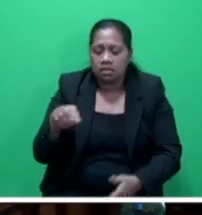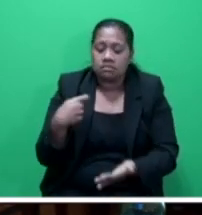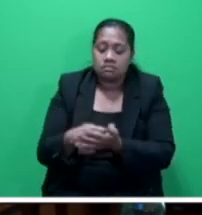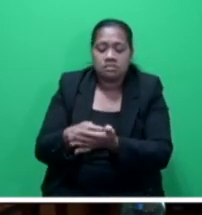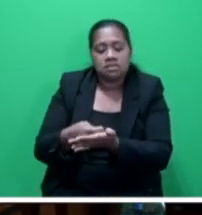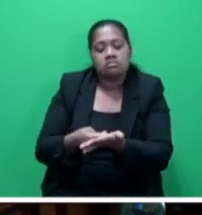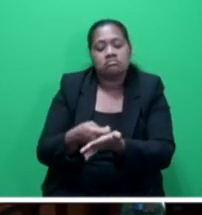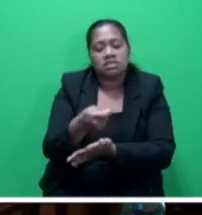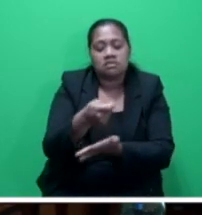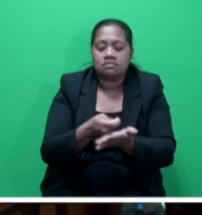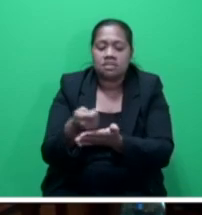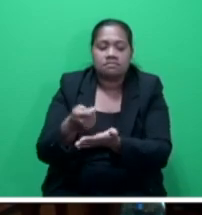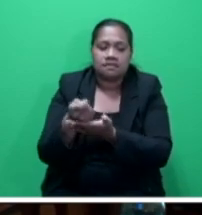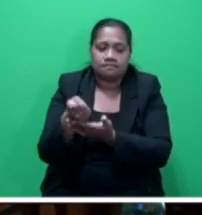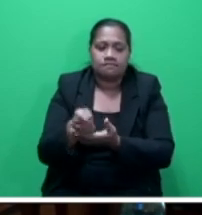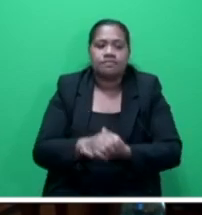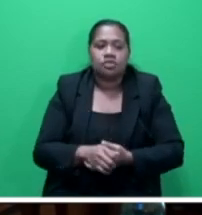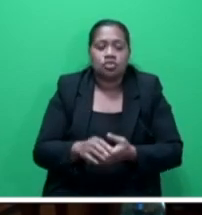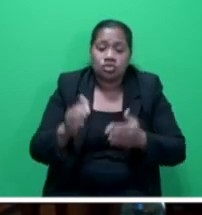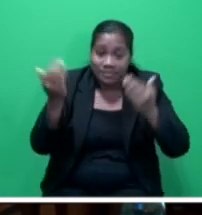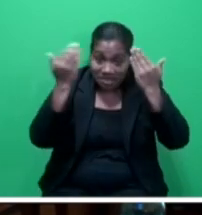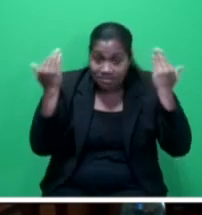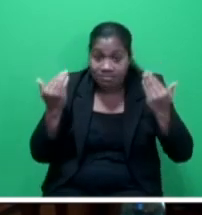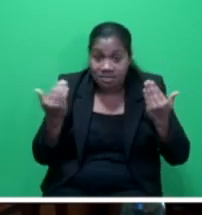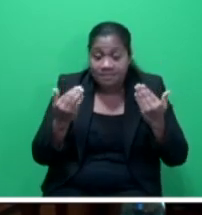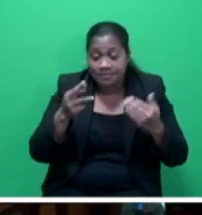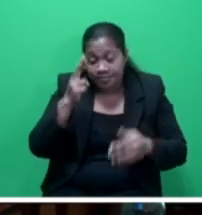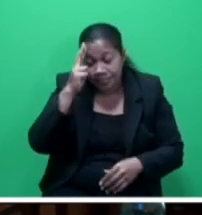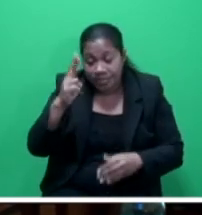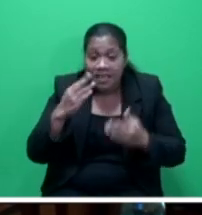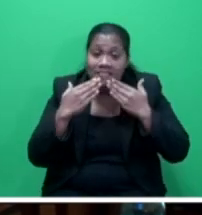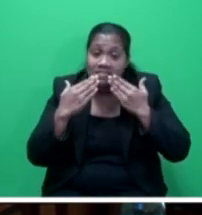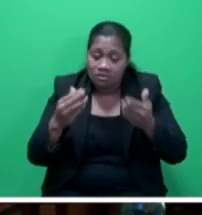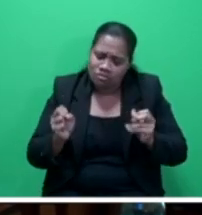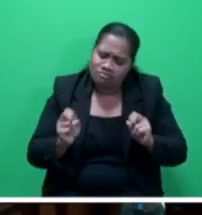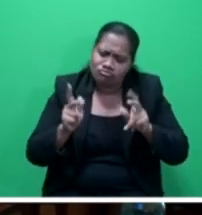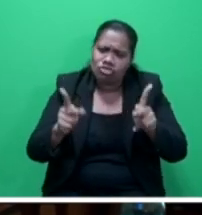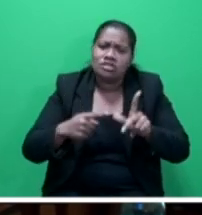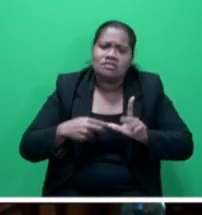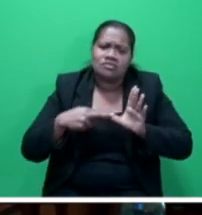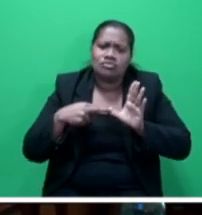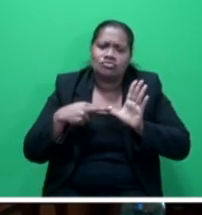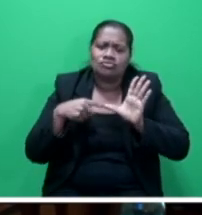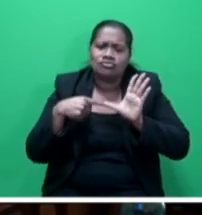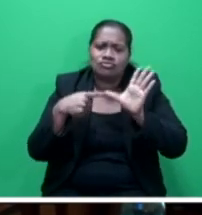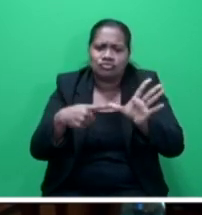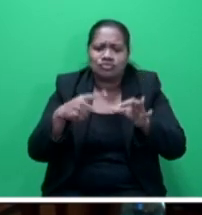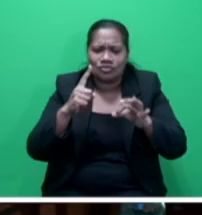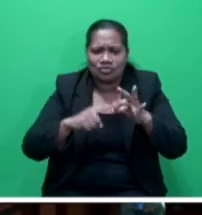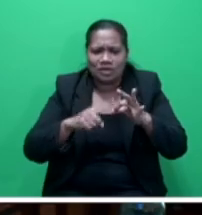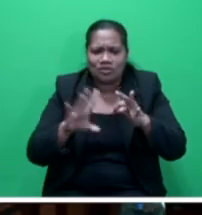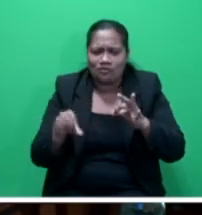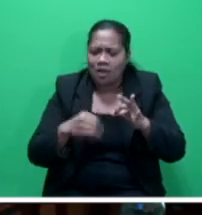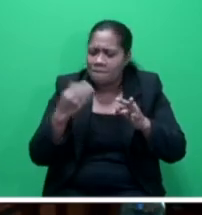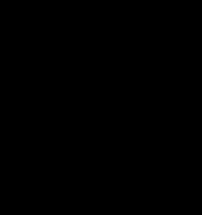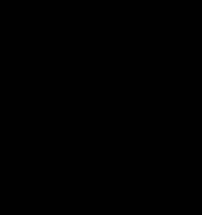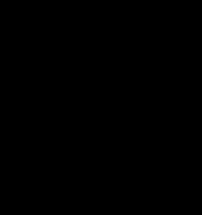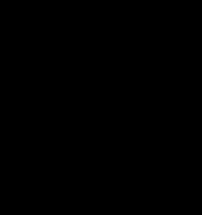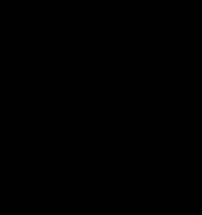Mr. Speaker, sir, I thank you for the opportunity to respond to the question asked by the Honourable Member.